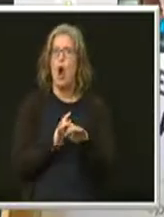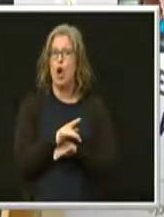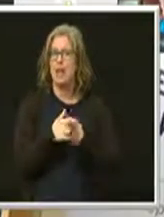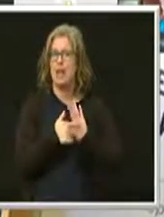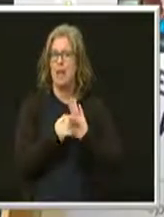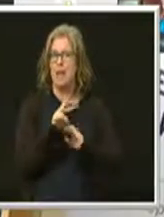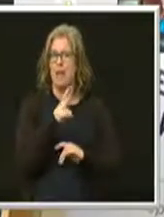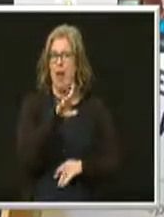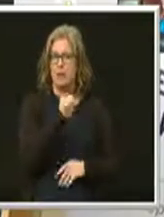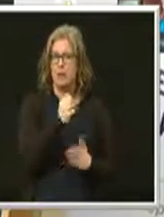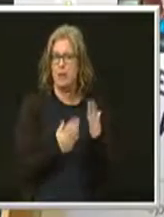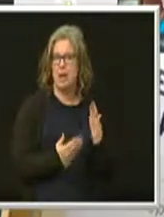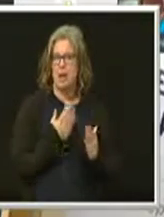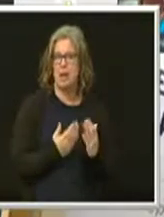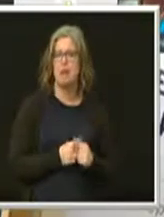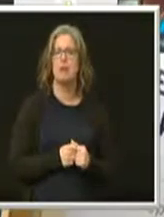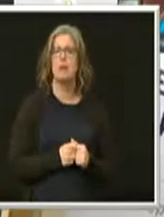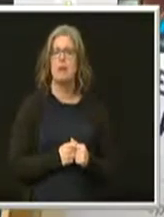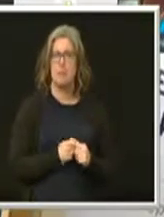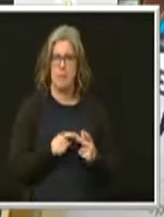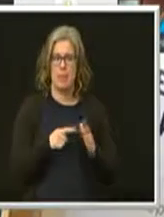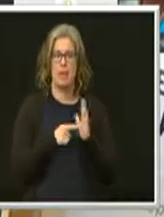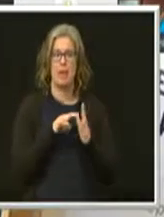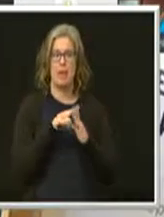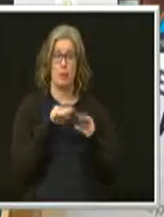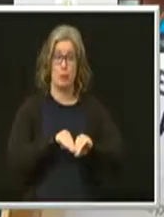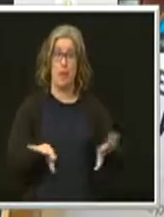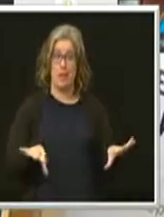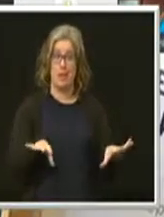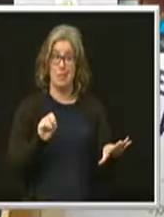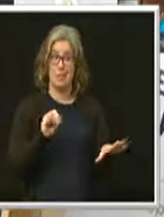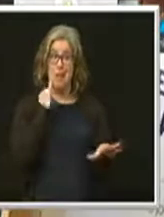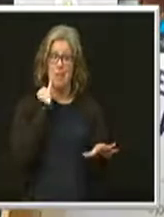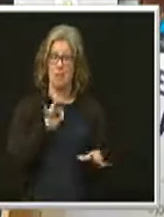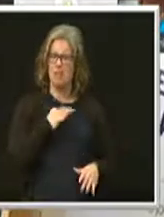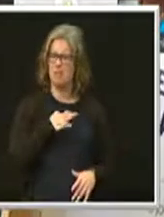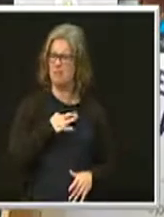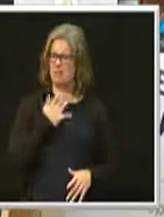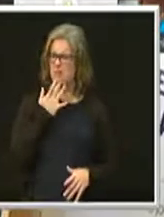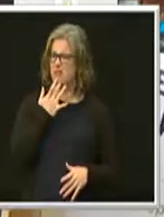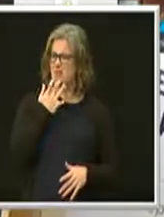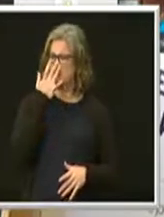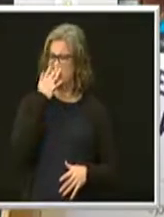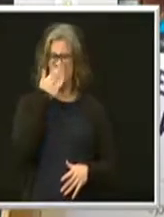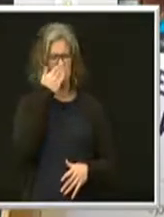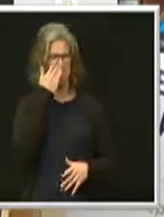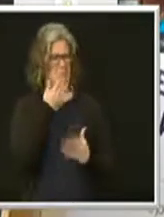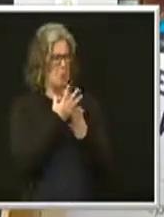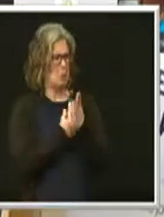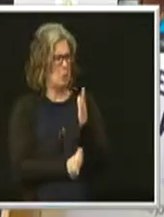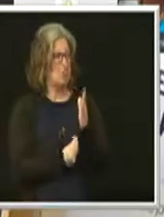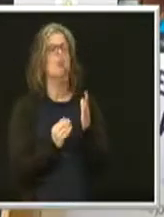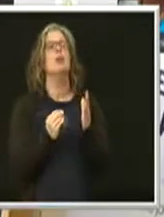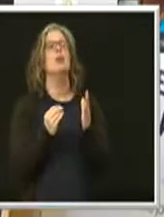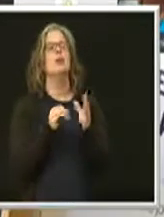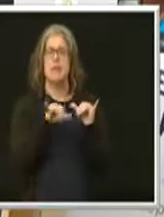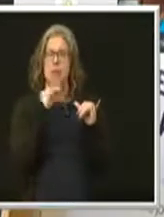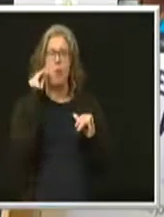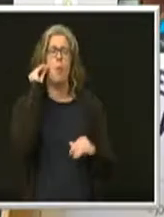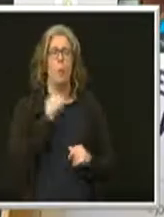the virus, and could be a sign that you're spreading it. And so if you find that you've lost your sense of smell, another reason, please stay